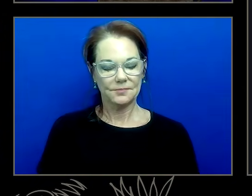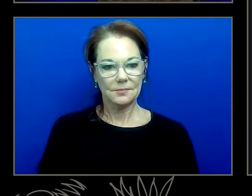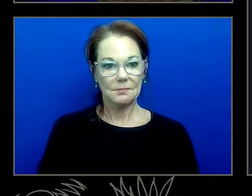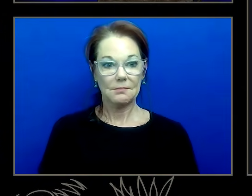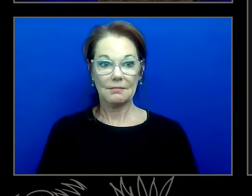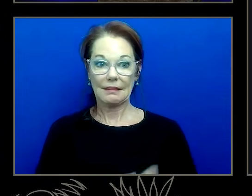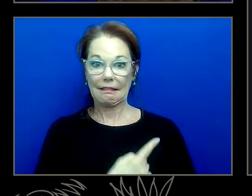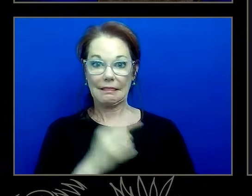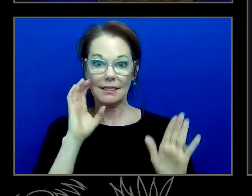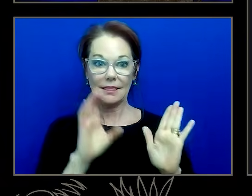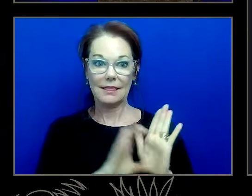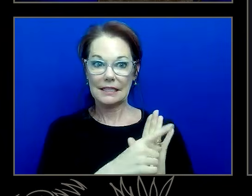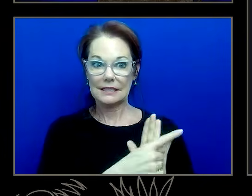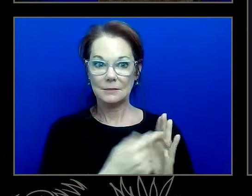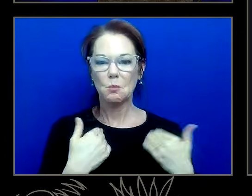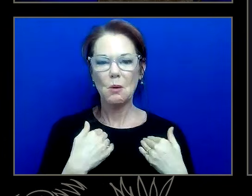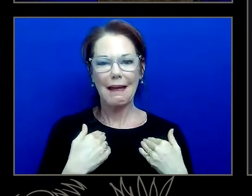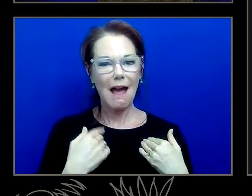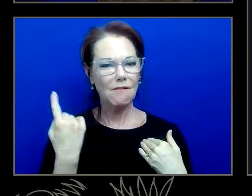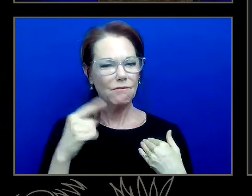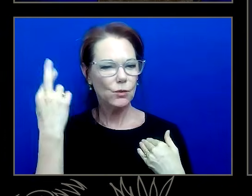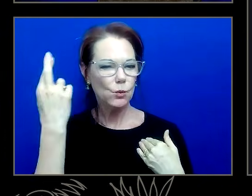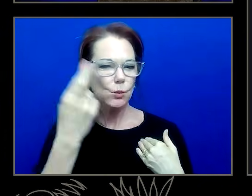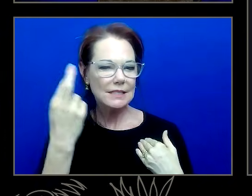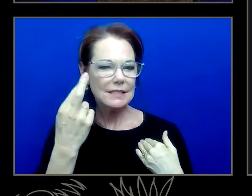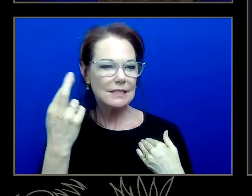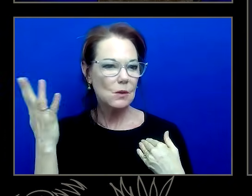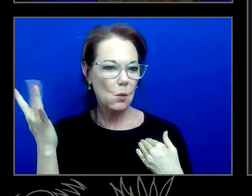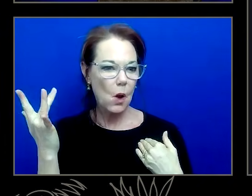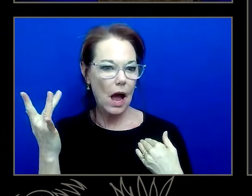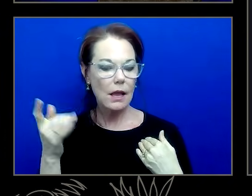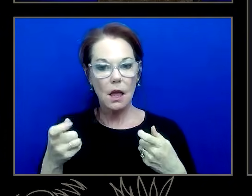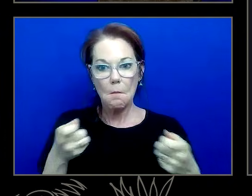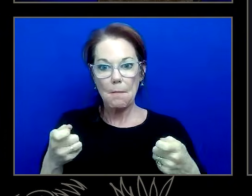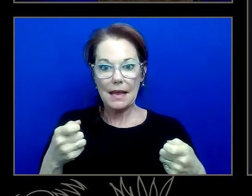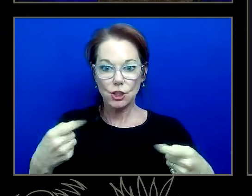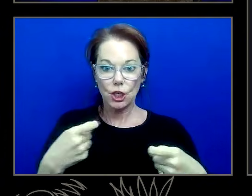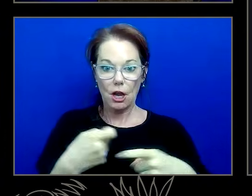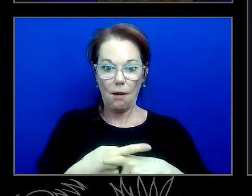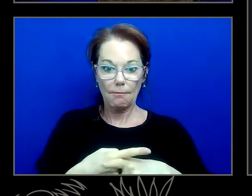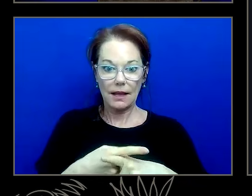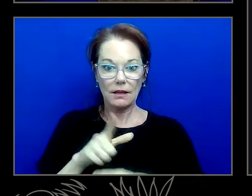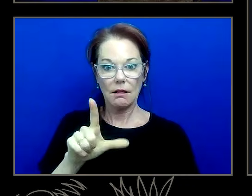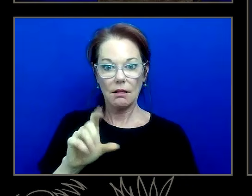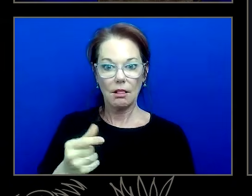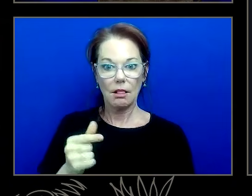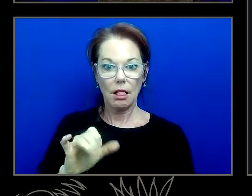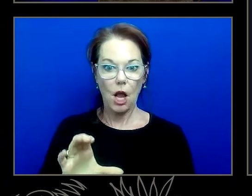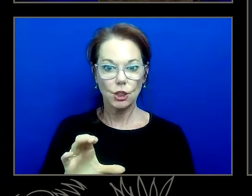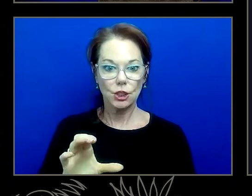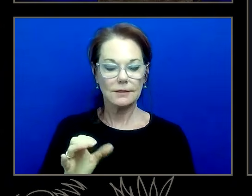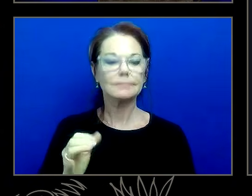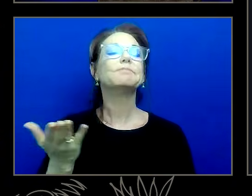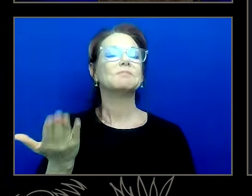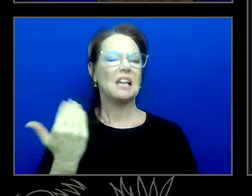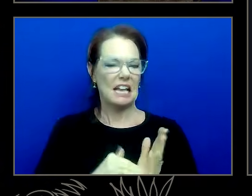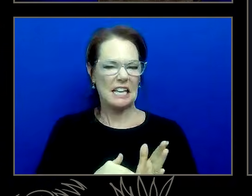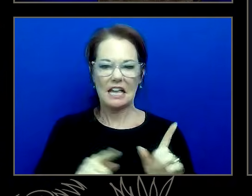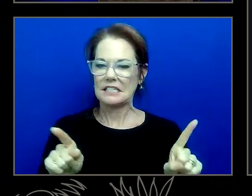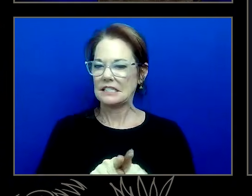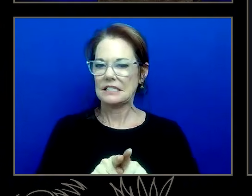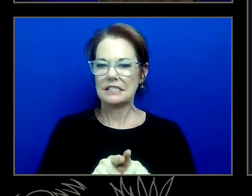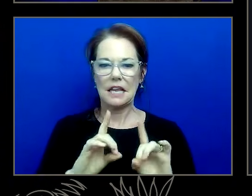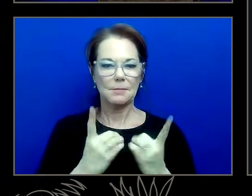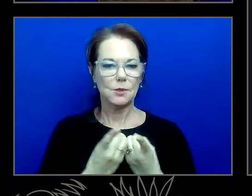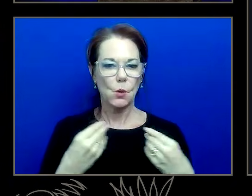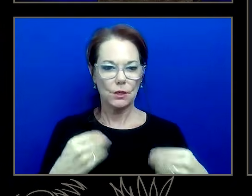this hook exists for a reason, and the reason is managing complex logic. So let's say we still have that same donut store. We have